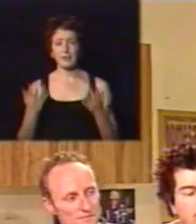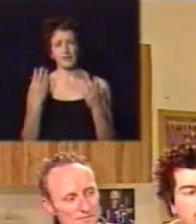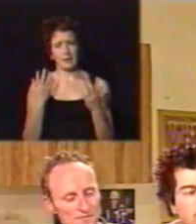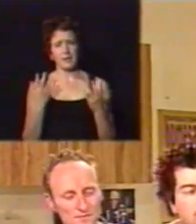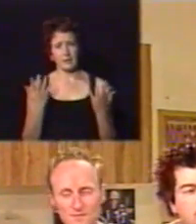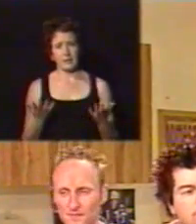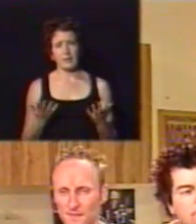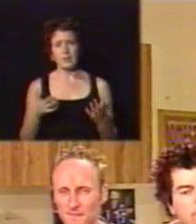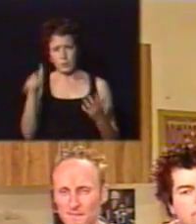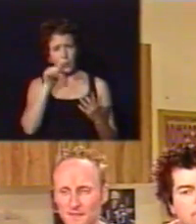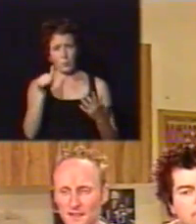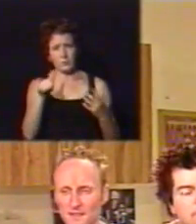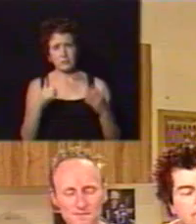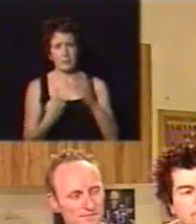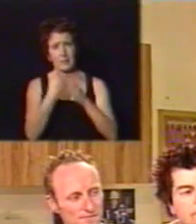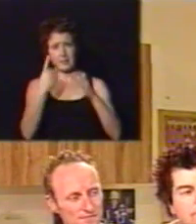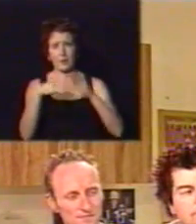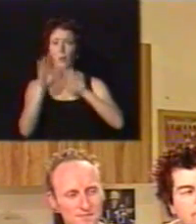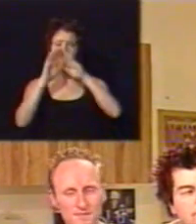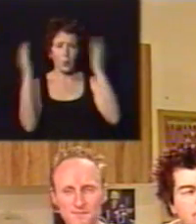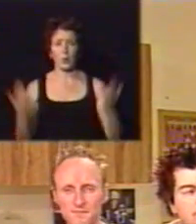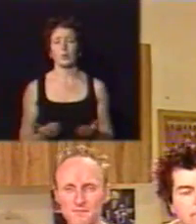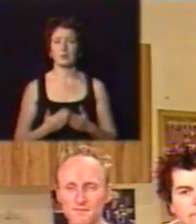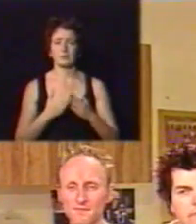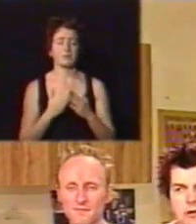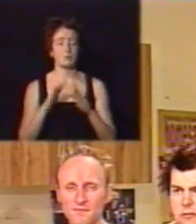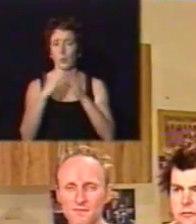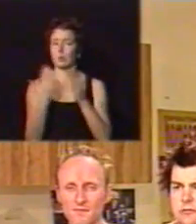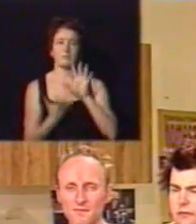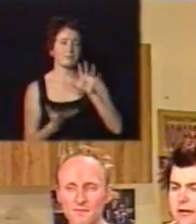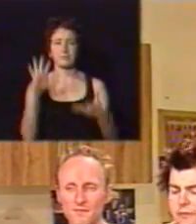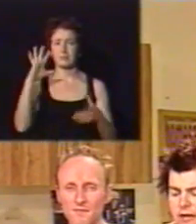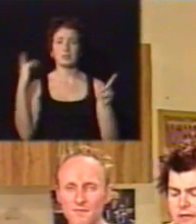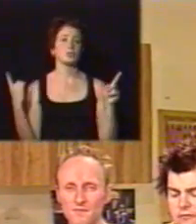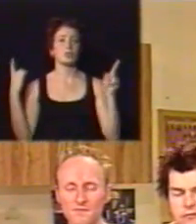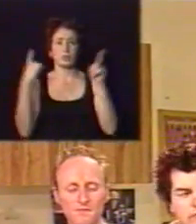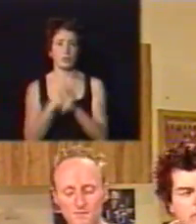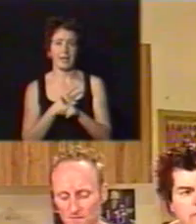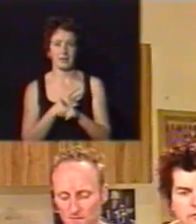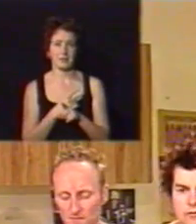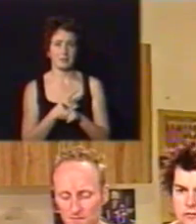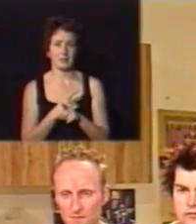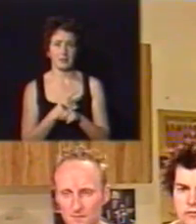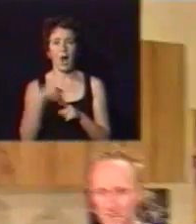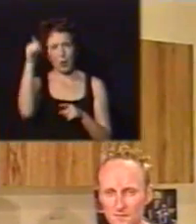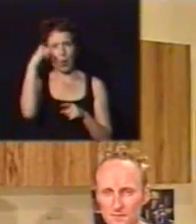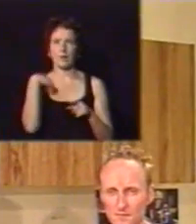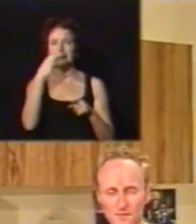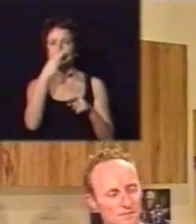something has happened in the world that has changed it dramatically. And I know that sounds dramatic, but it is never going to be the same